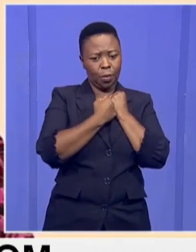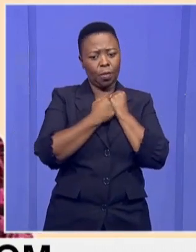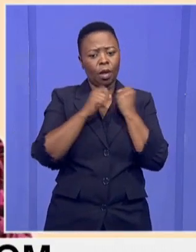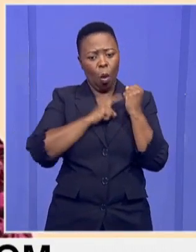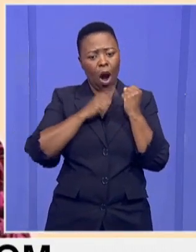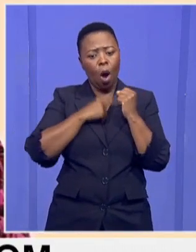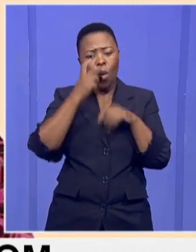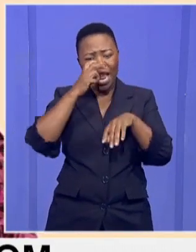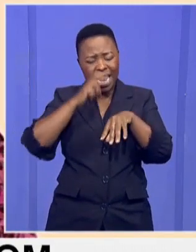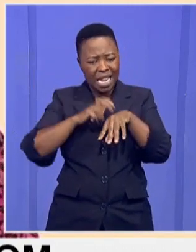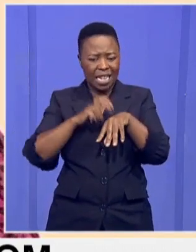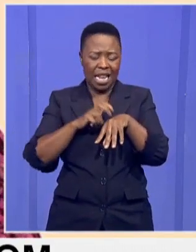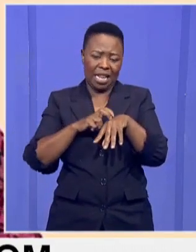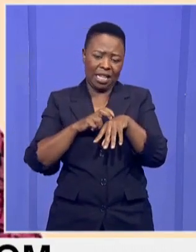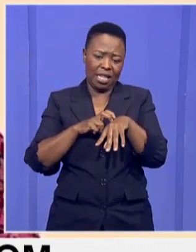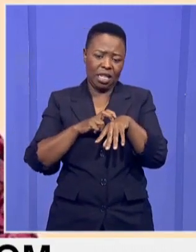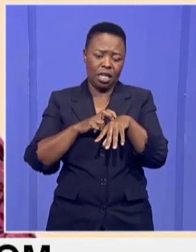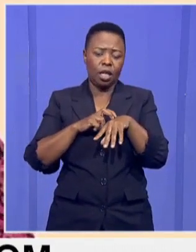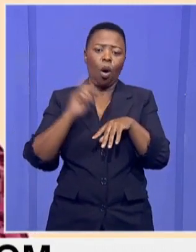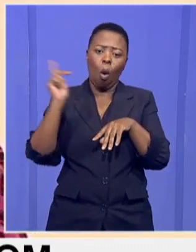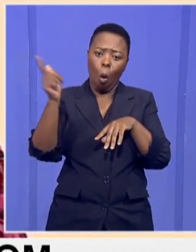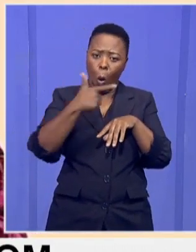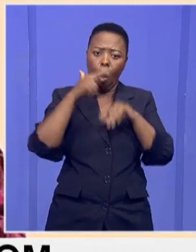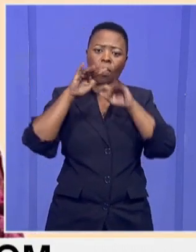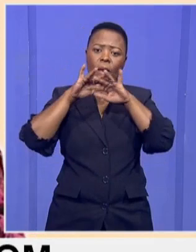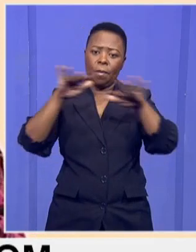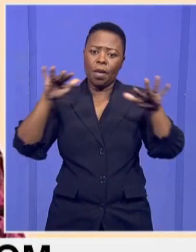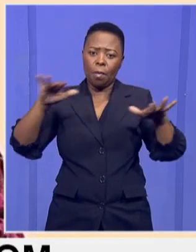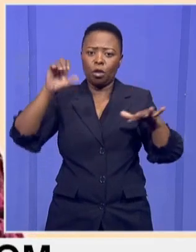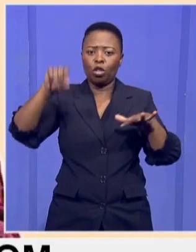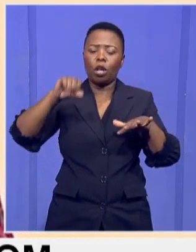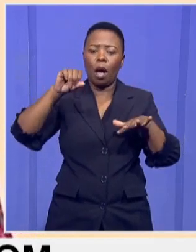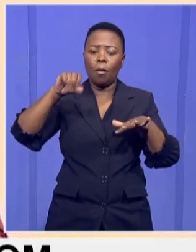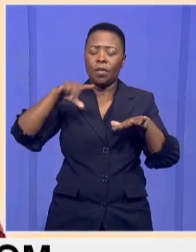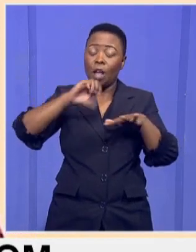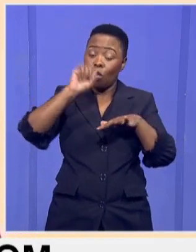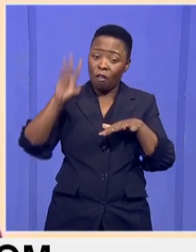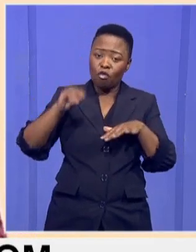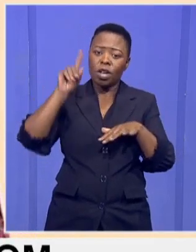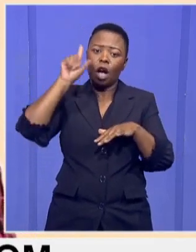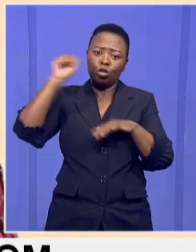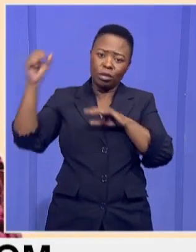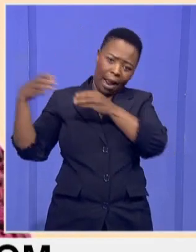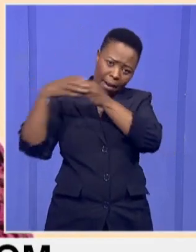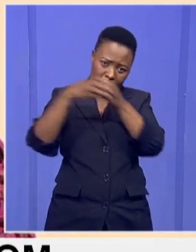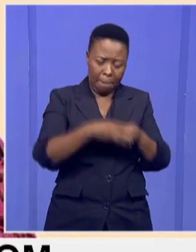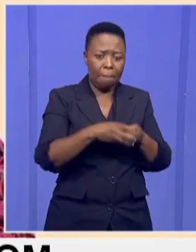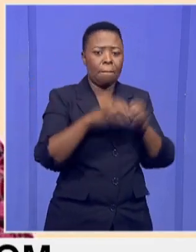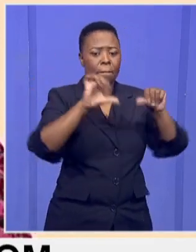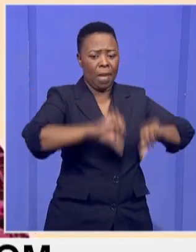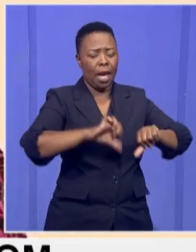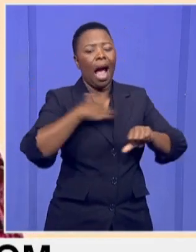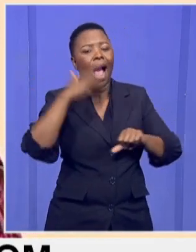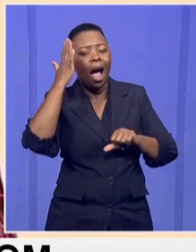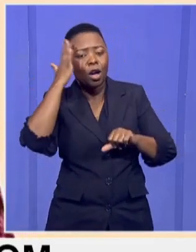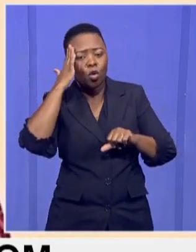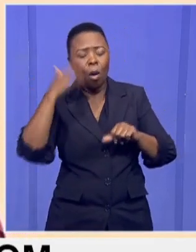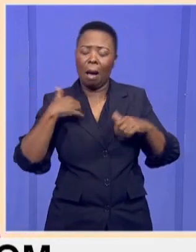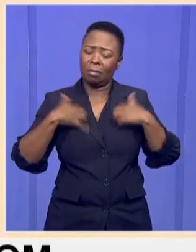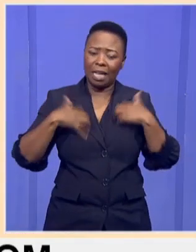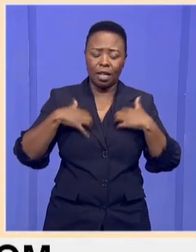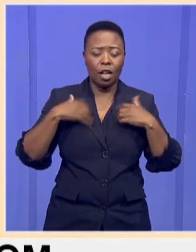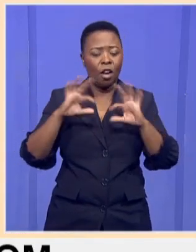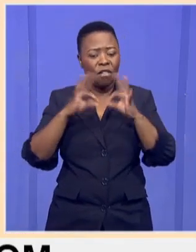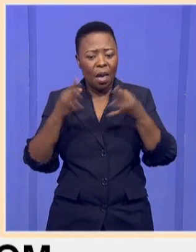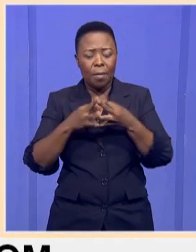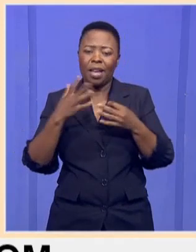get all our people back home. I'm so glad to see all of you. I know you wish to be with your families. You've had enough